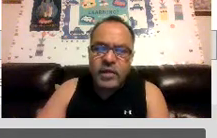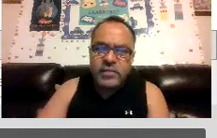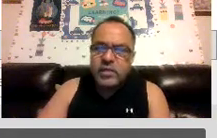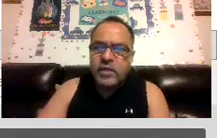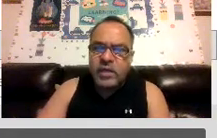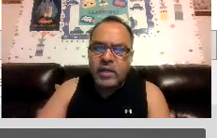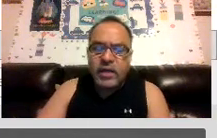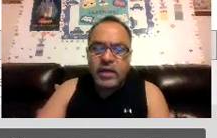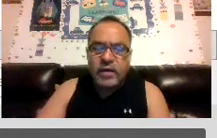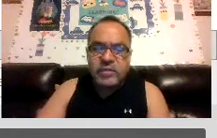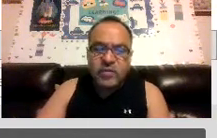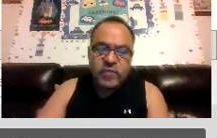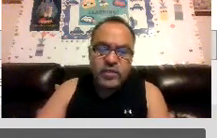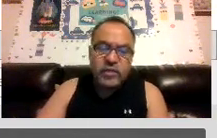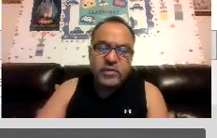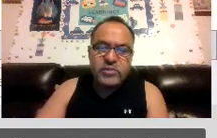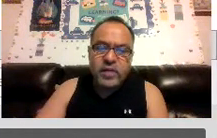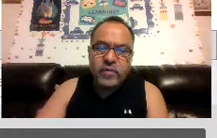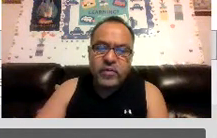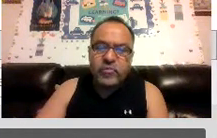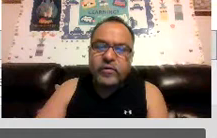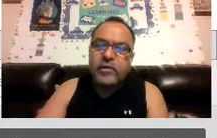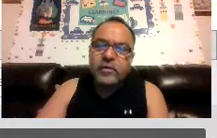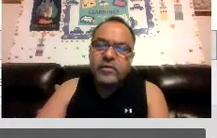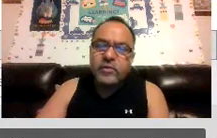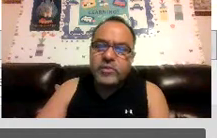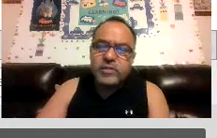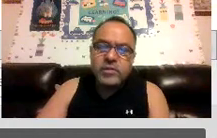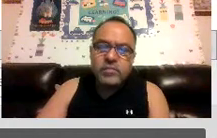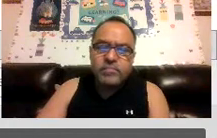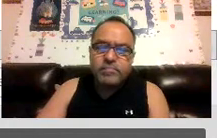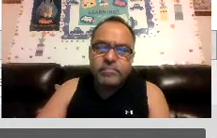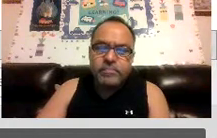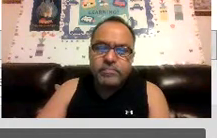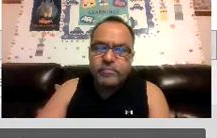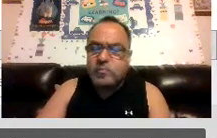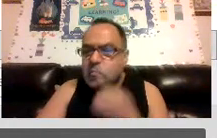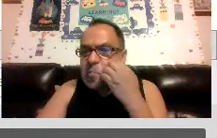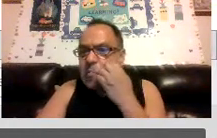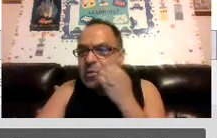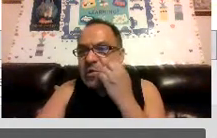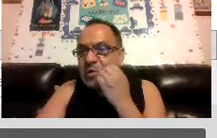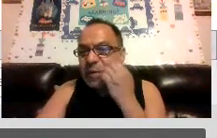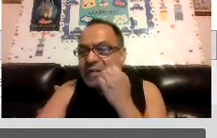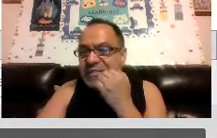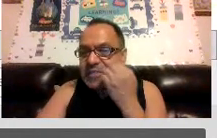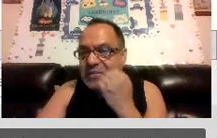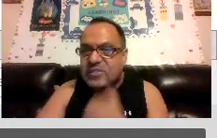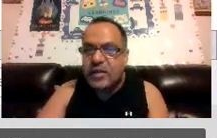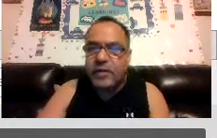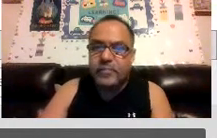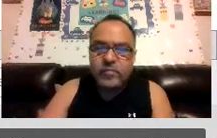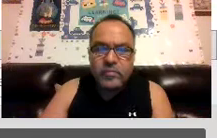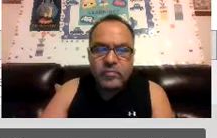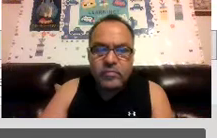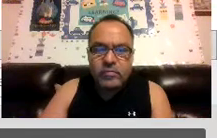Arizona rocks? Hey, I guess they're from the state of Arizona, which is real close by, just in another